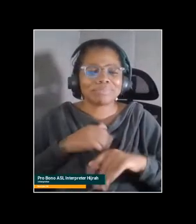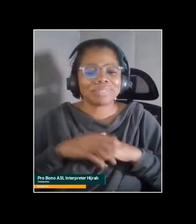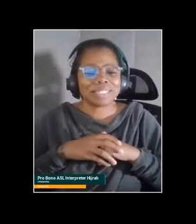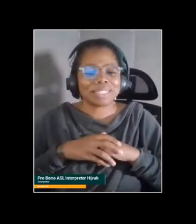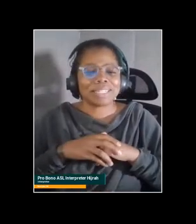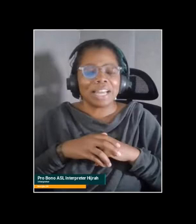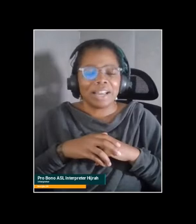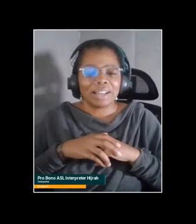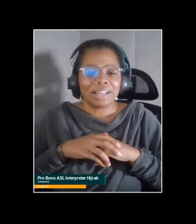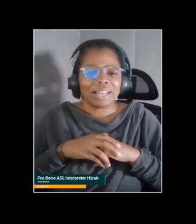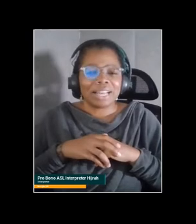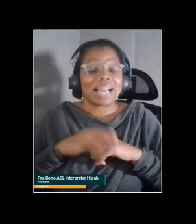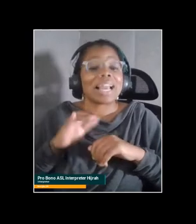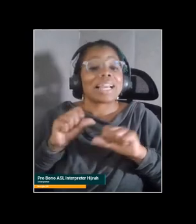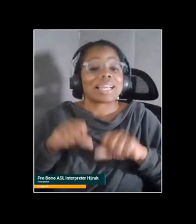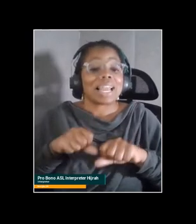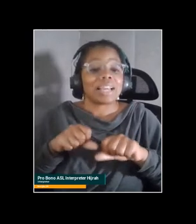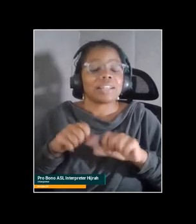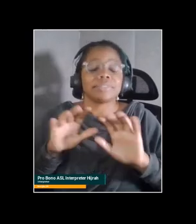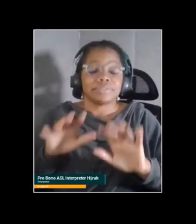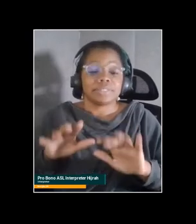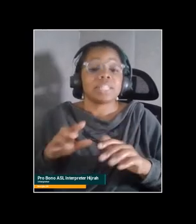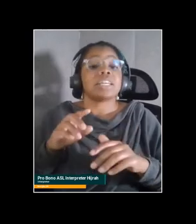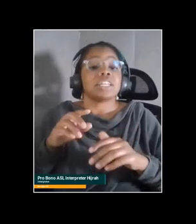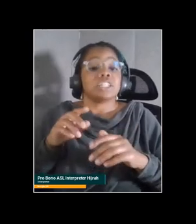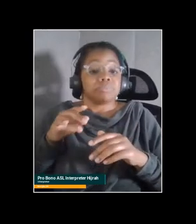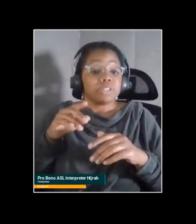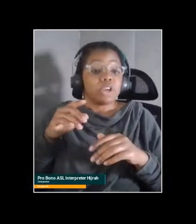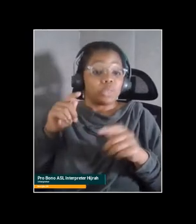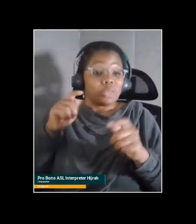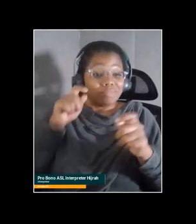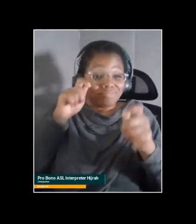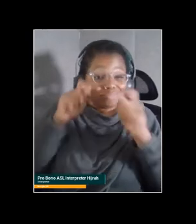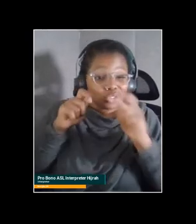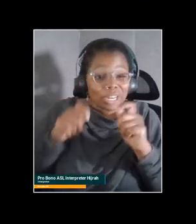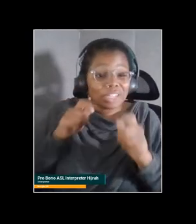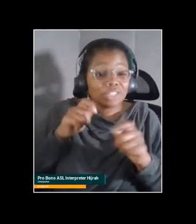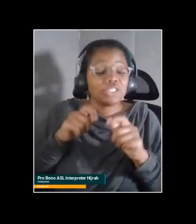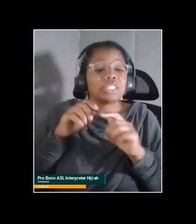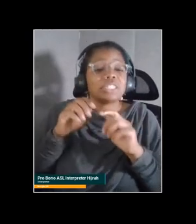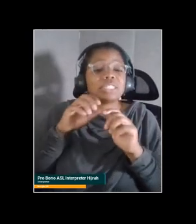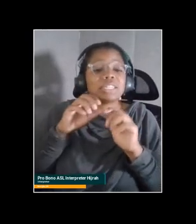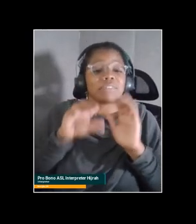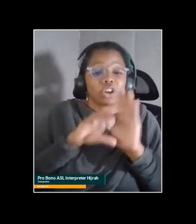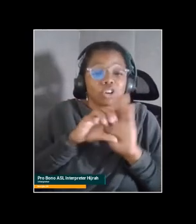can indirectly, through these changes in characteristics and site quality,